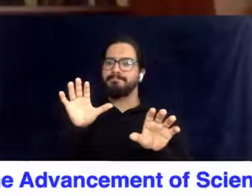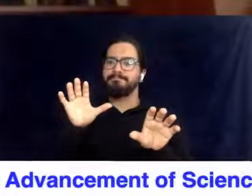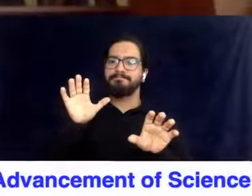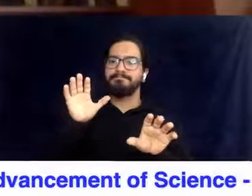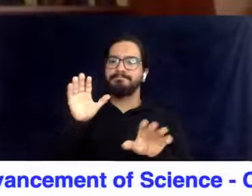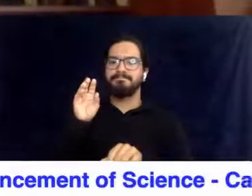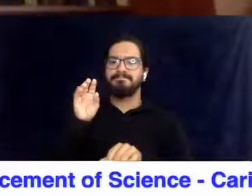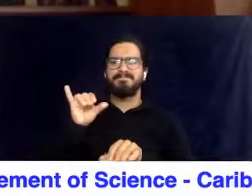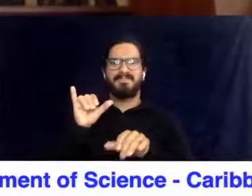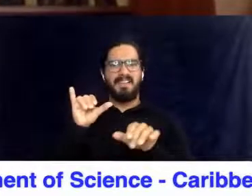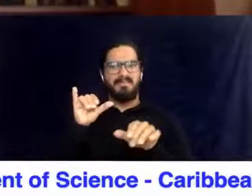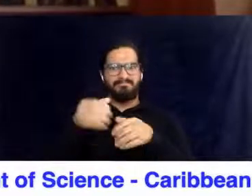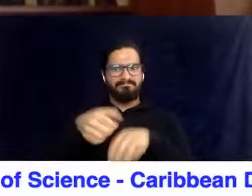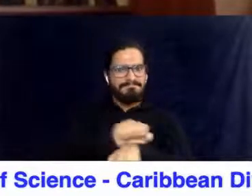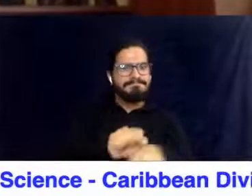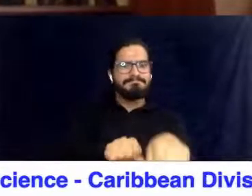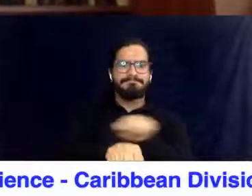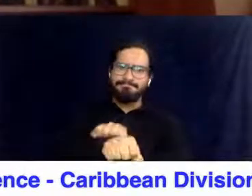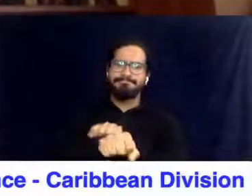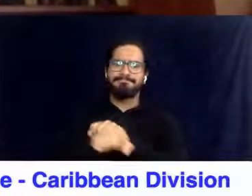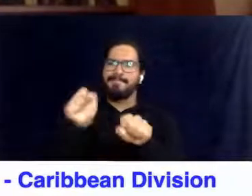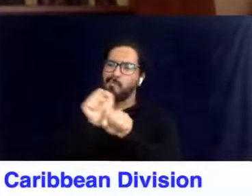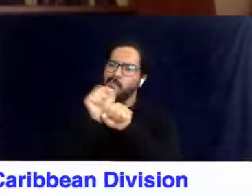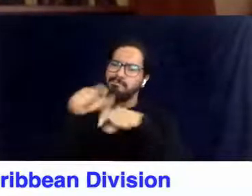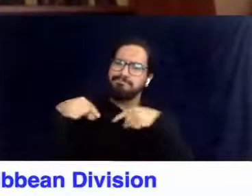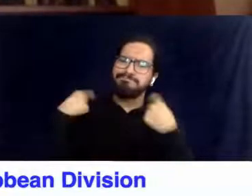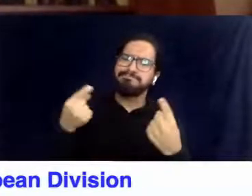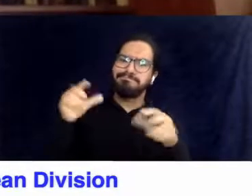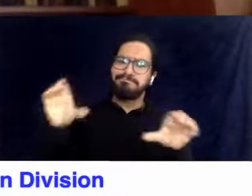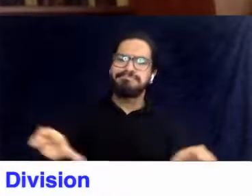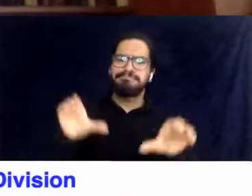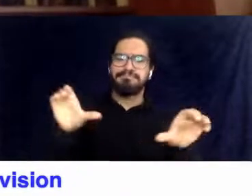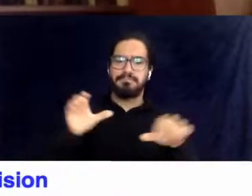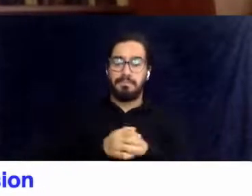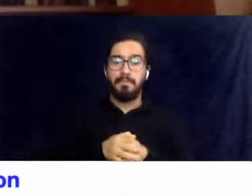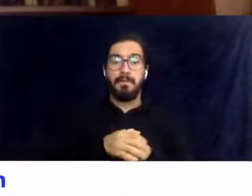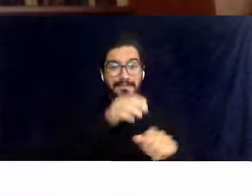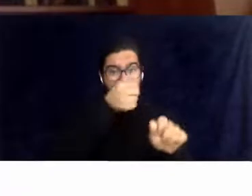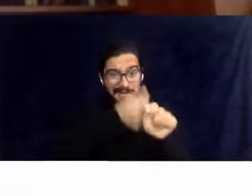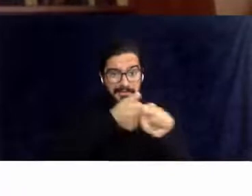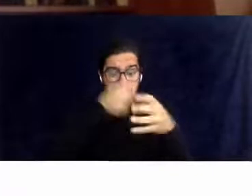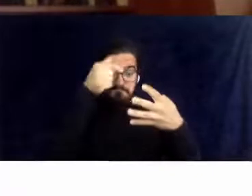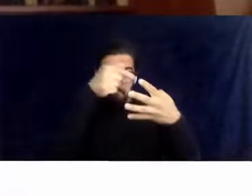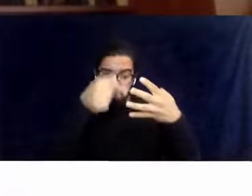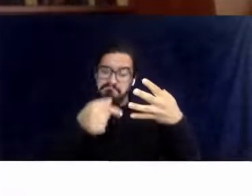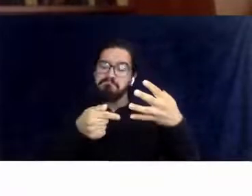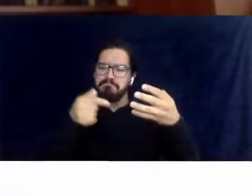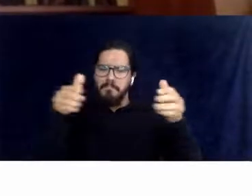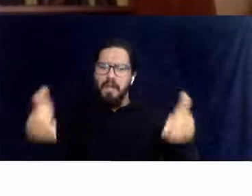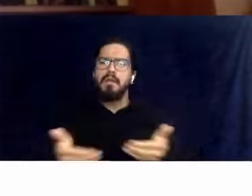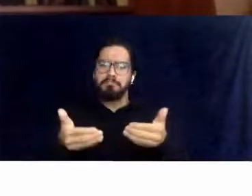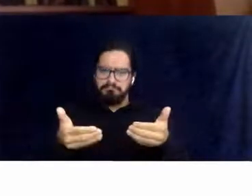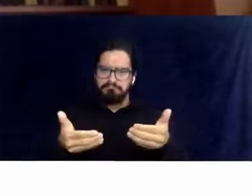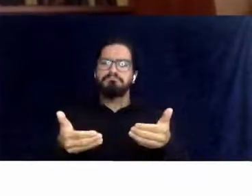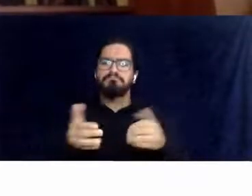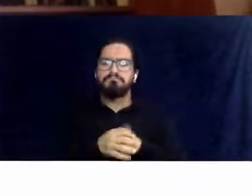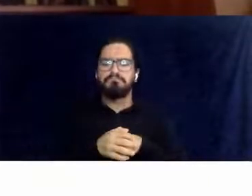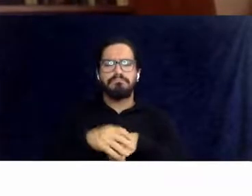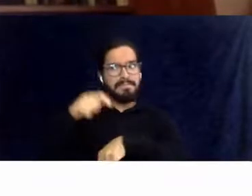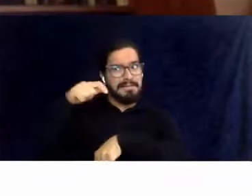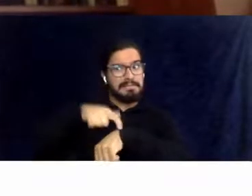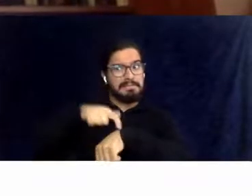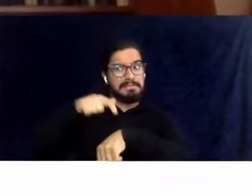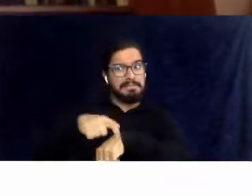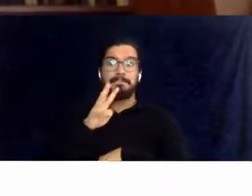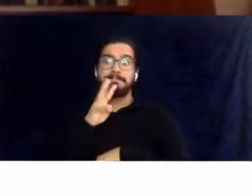diligence. So I'm going to briefly introduce each of the speakers. They will have approximately 11